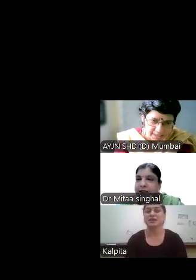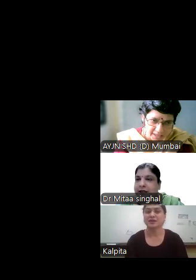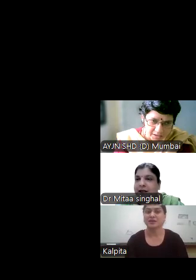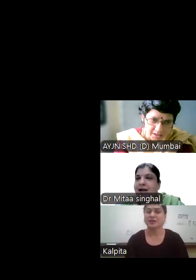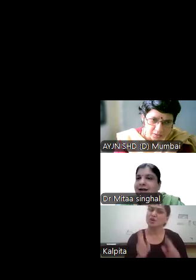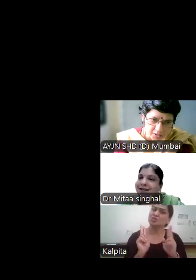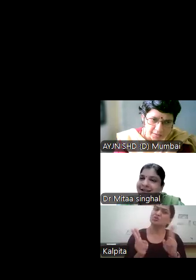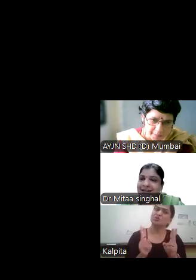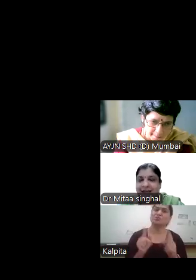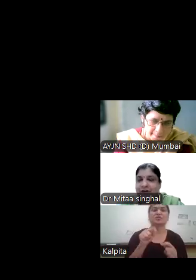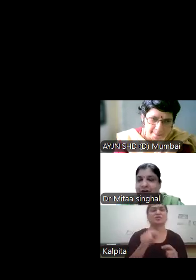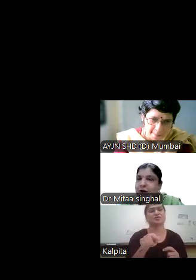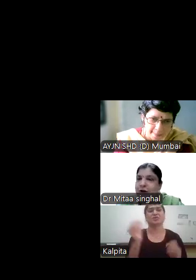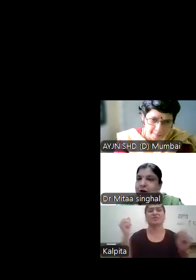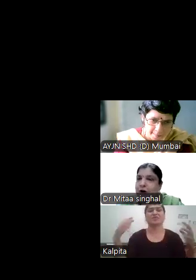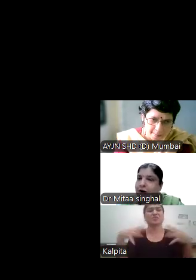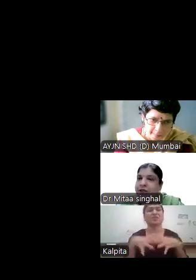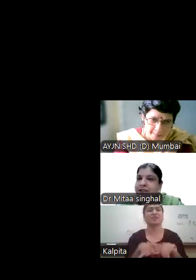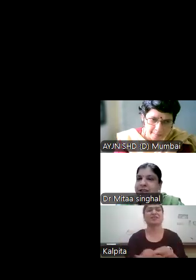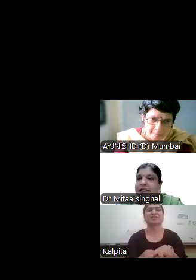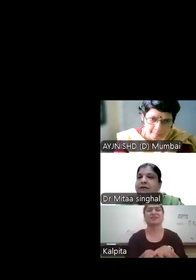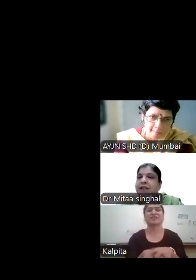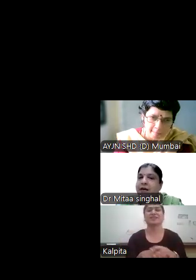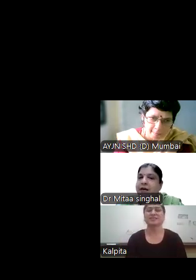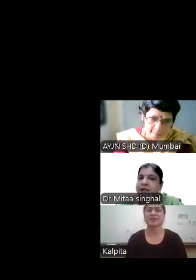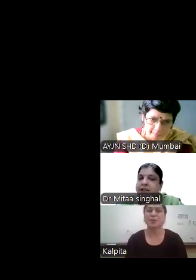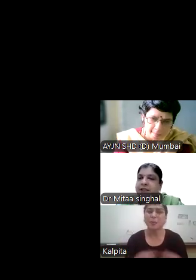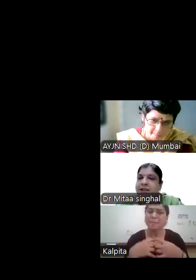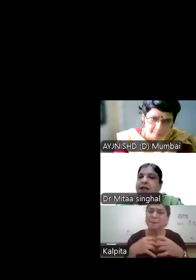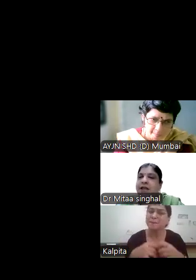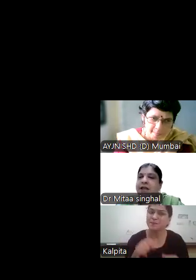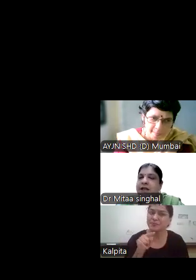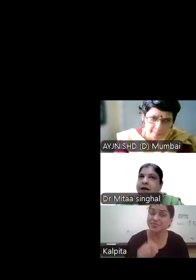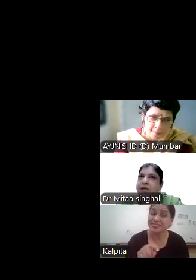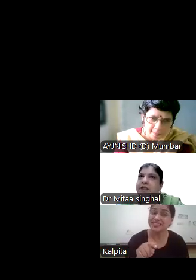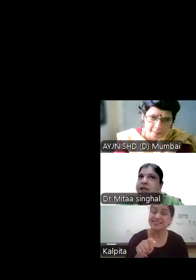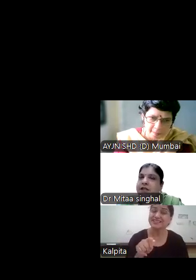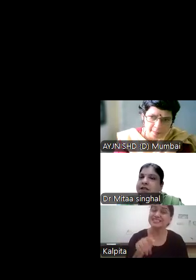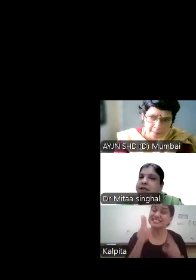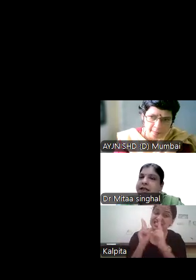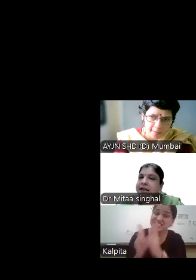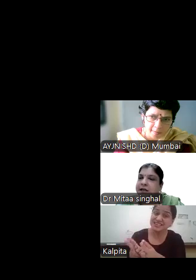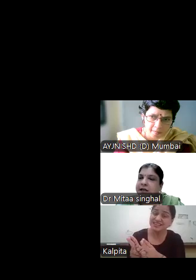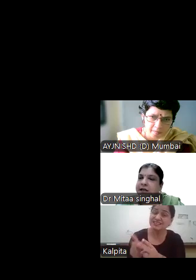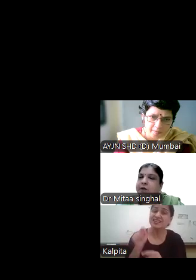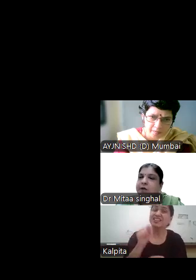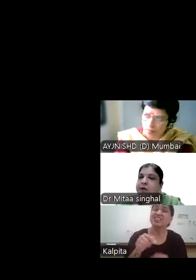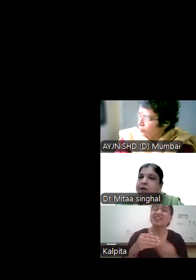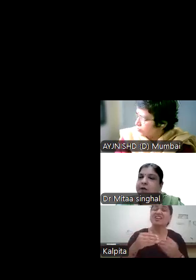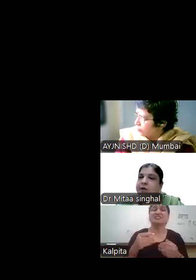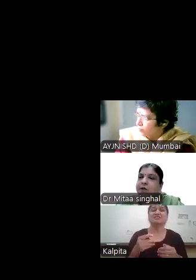to To integrate. yeah, Yes, okay. they should not persist. If they are persisting, that means there is a delay in the